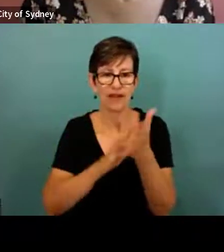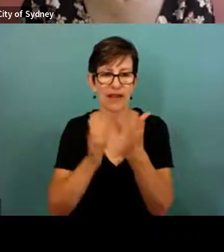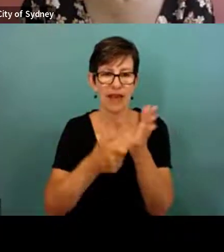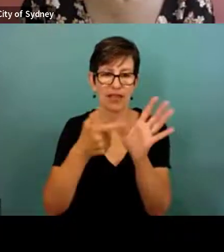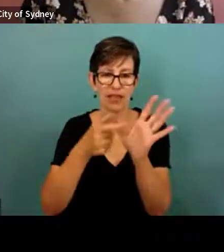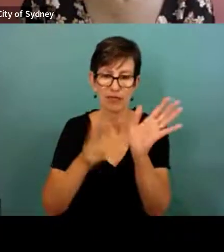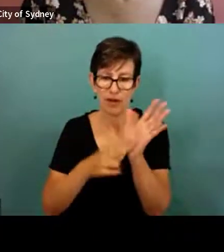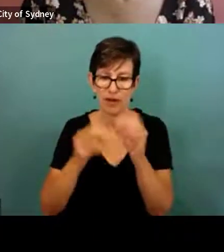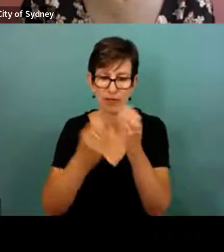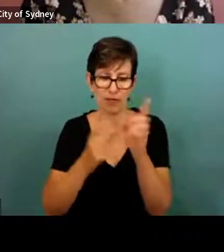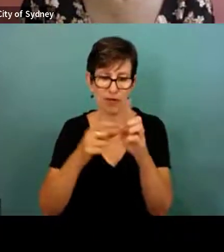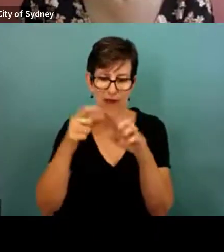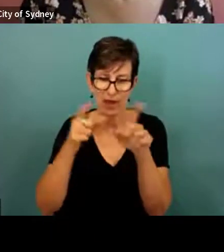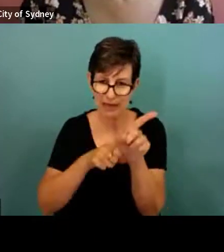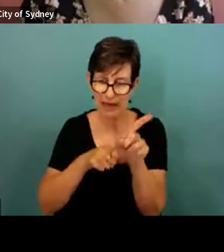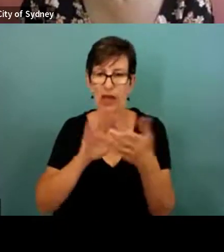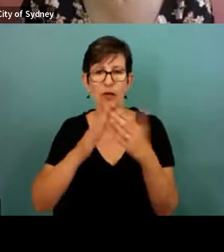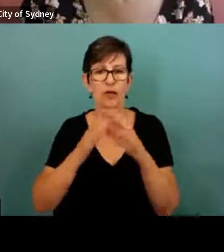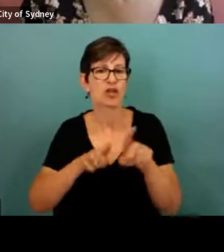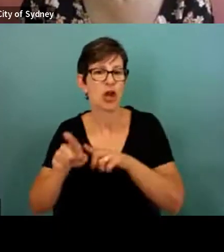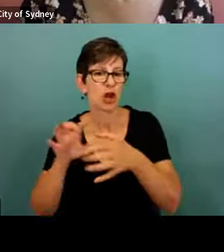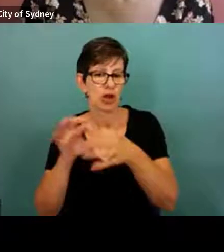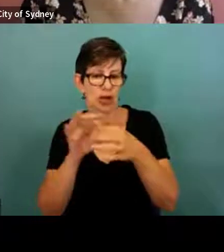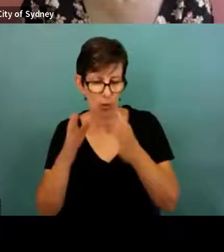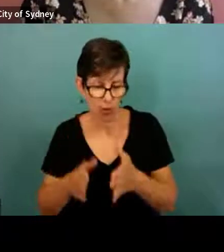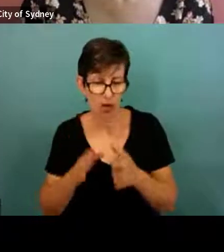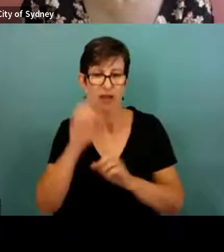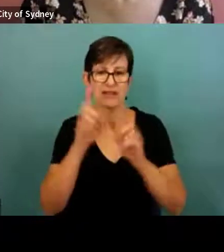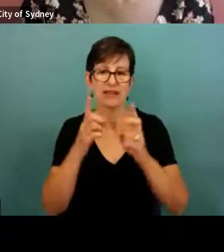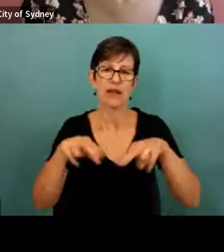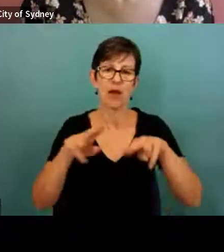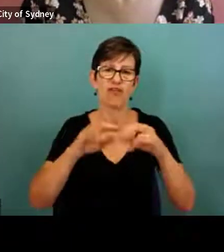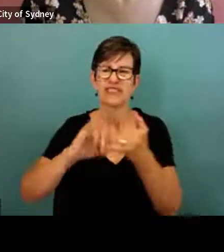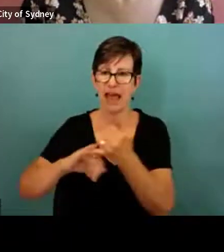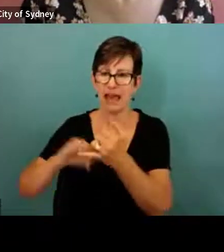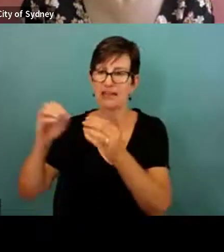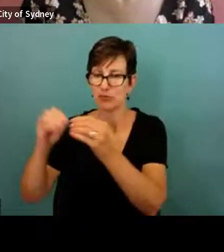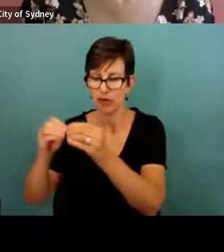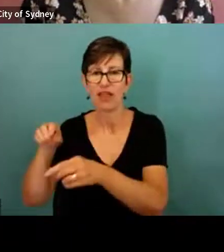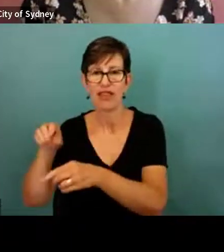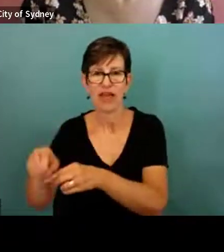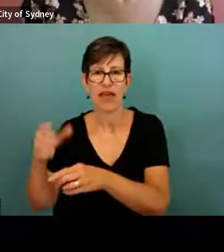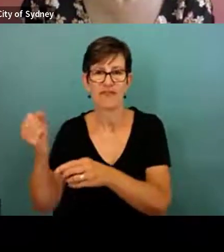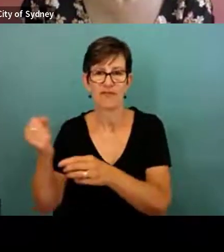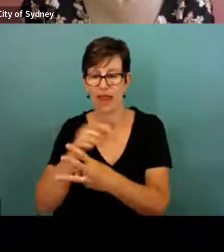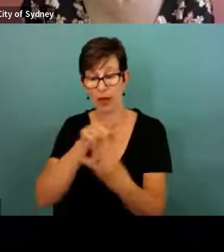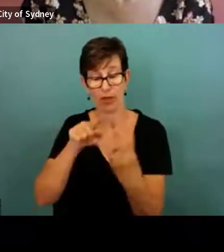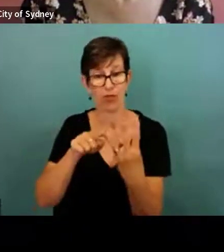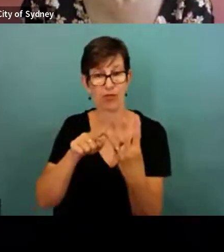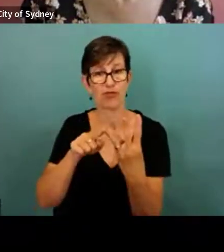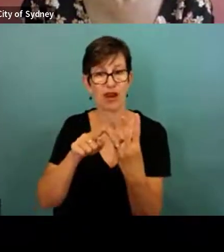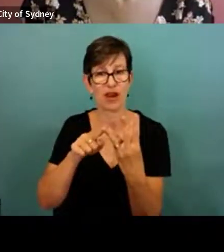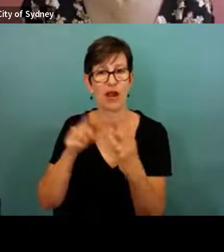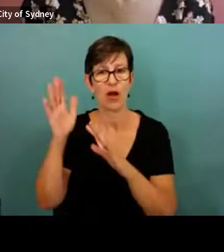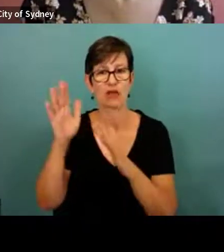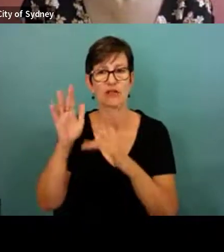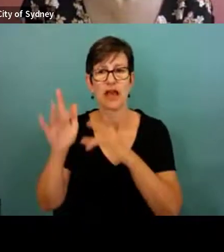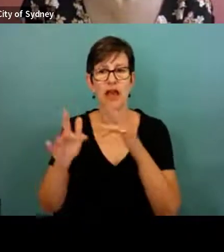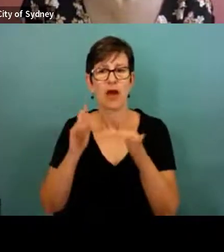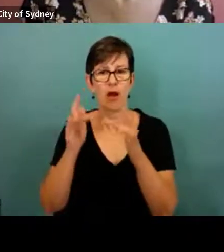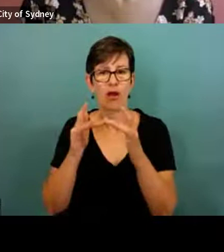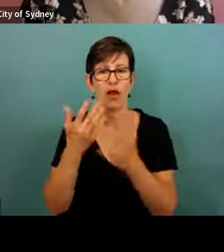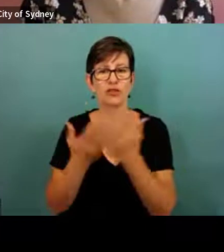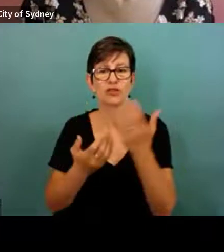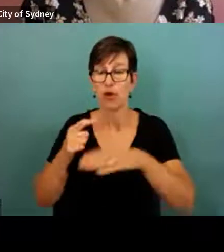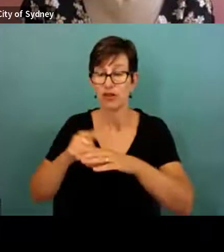Learning Coordinator. City of Salisbury have created 3 Auslan online story times